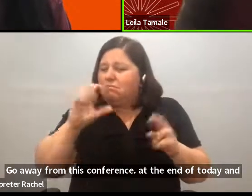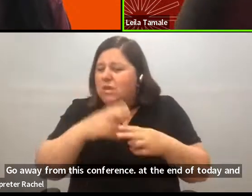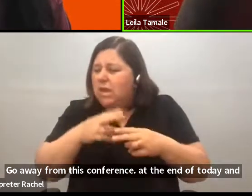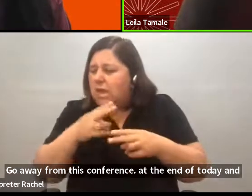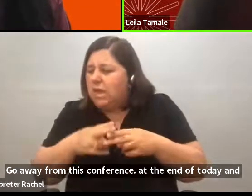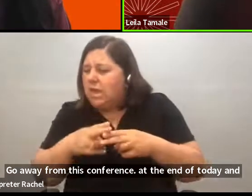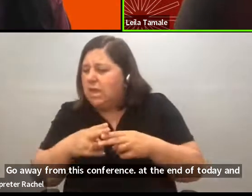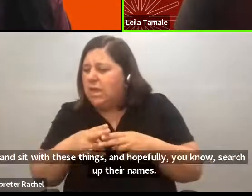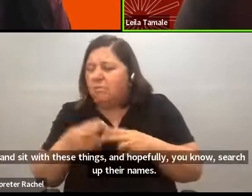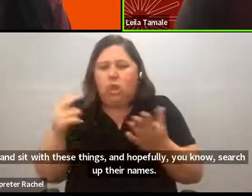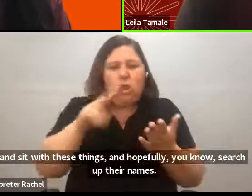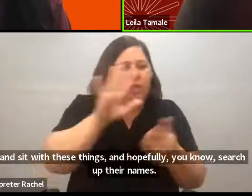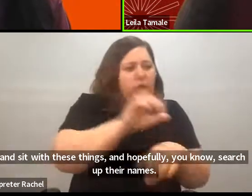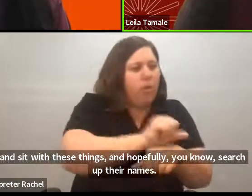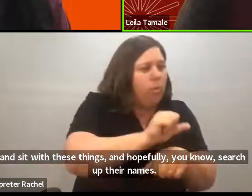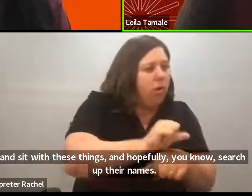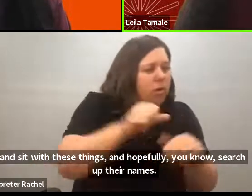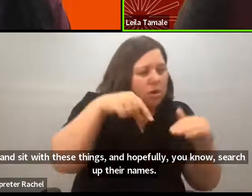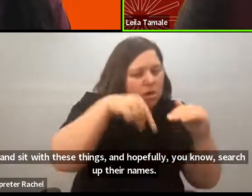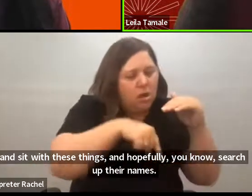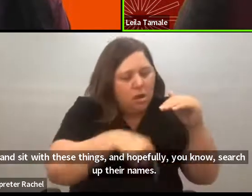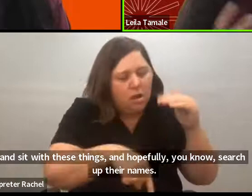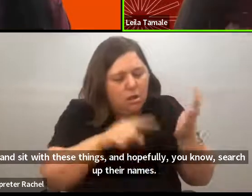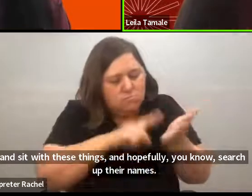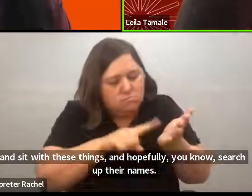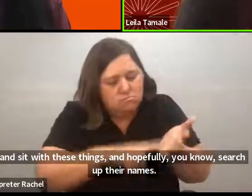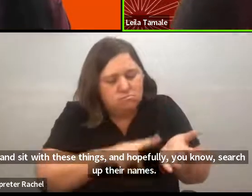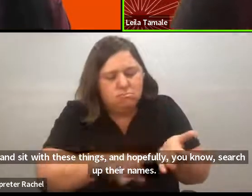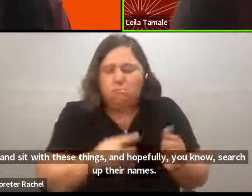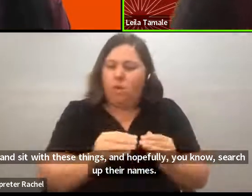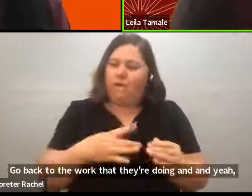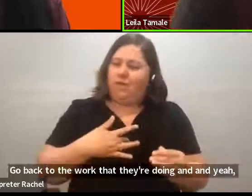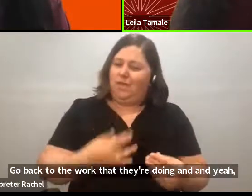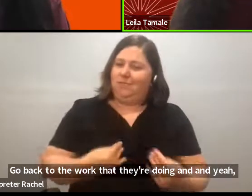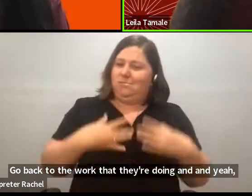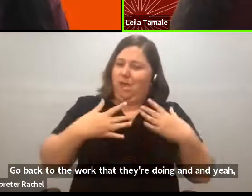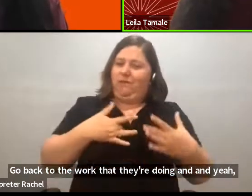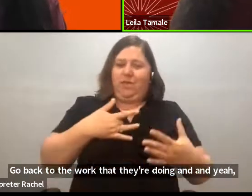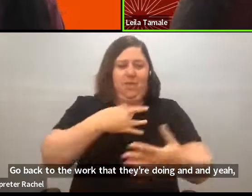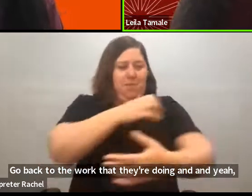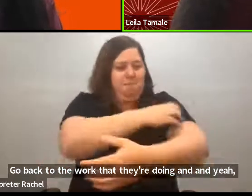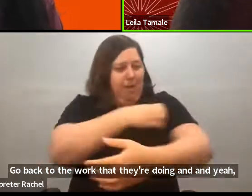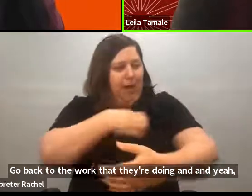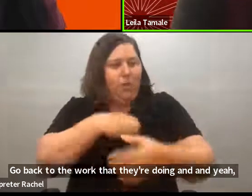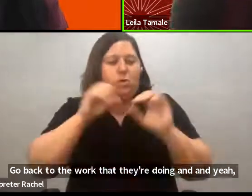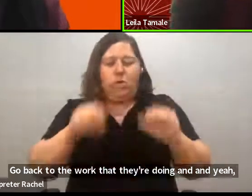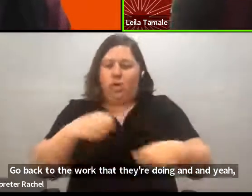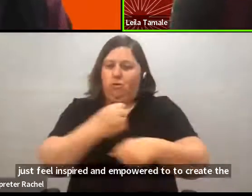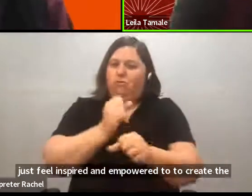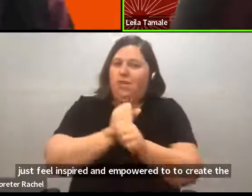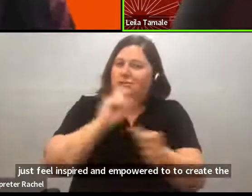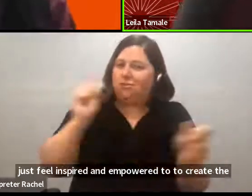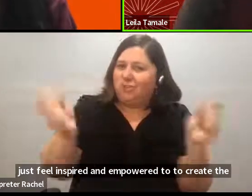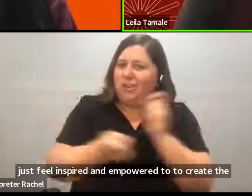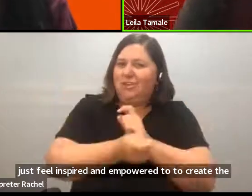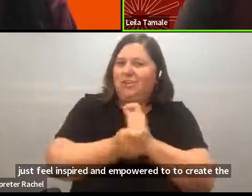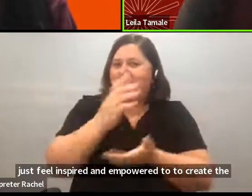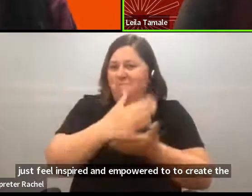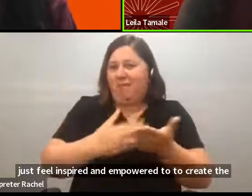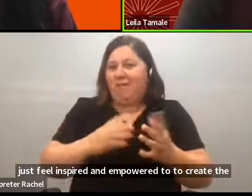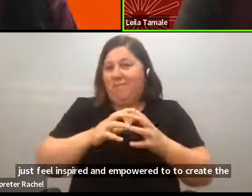to the work that they're doing, and just feel inspired and empowered to create the change and be part of these